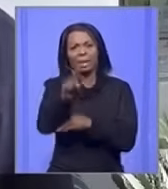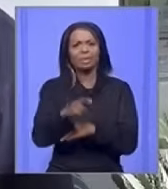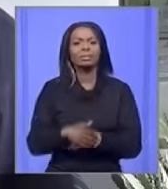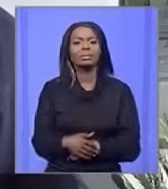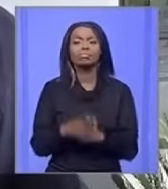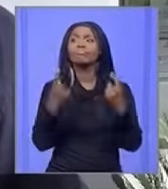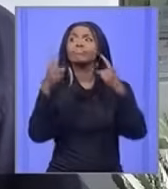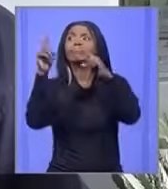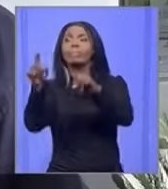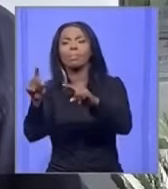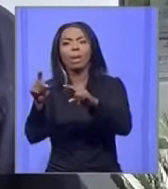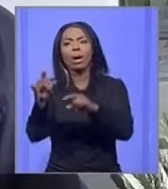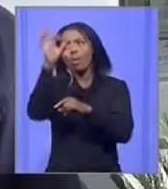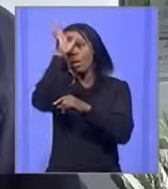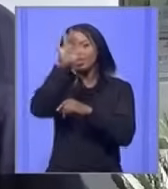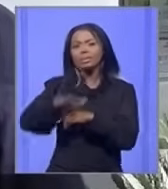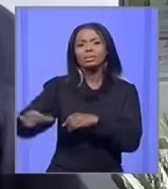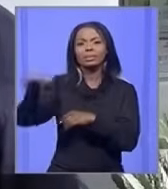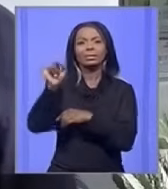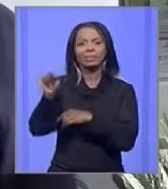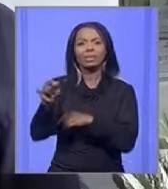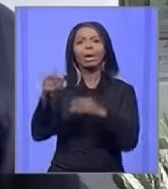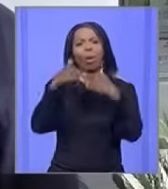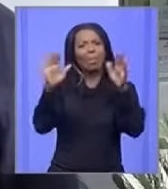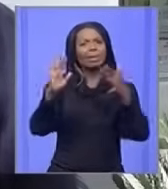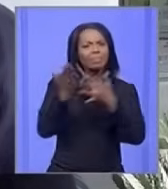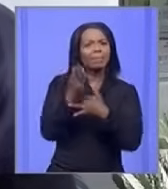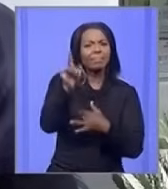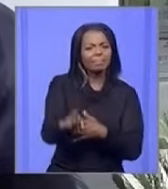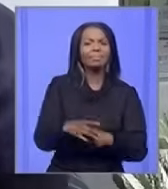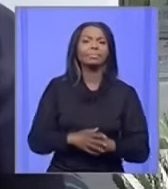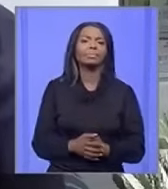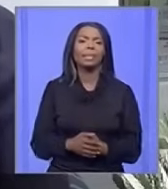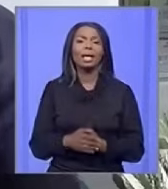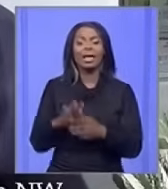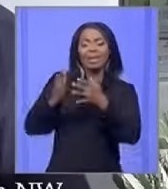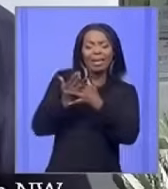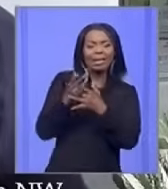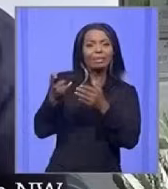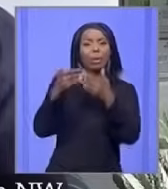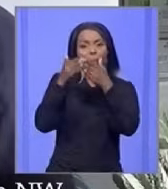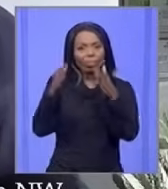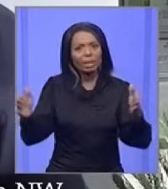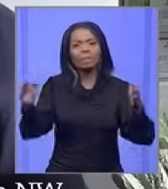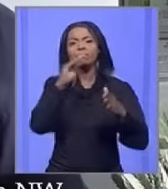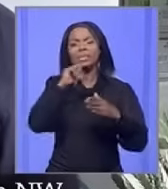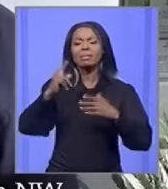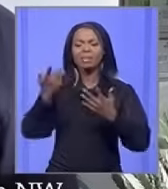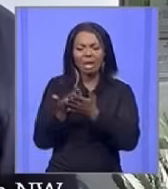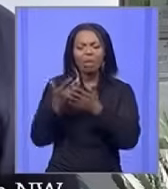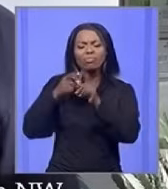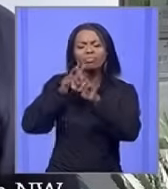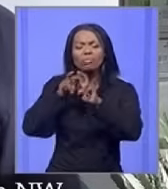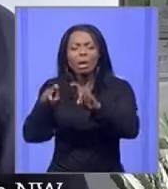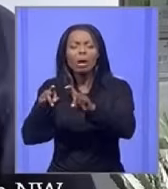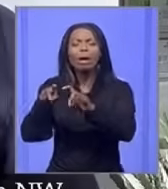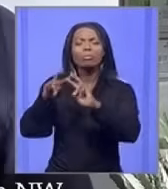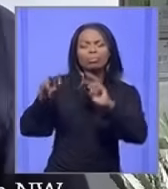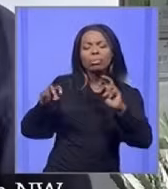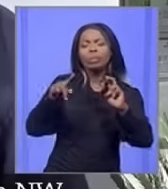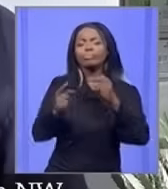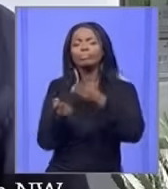rona tsa di-police station tsa rona tse di gaufi ba bule dikgetsi mme ka dikgetsi tse re kgone gore se sale morago